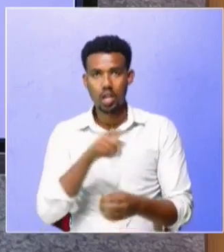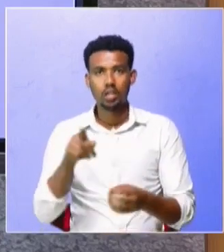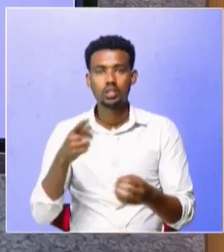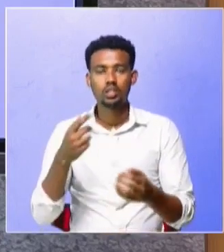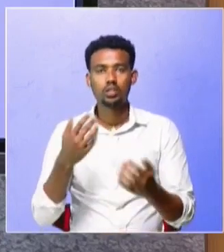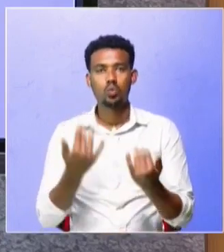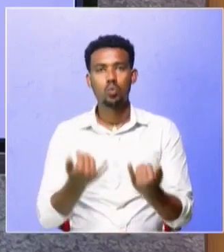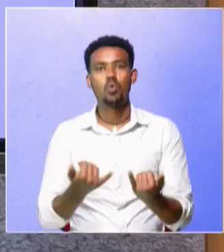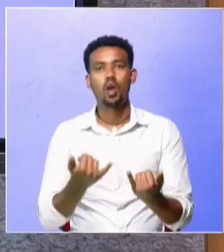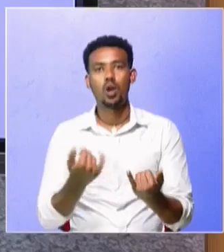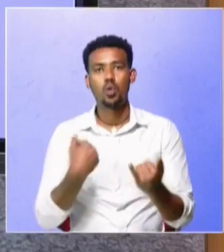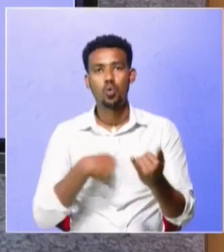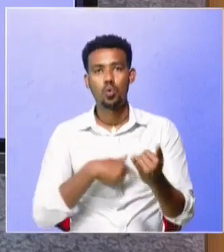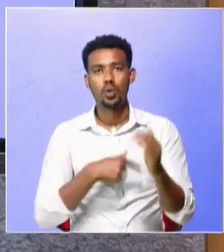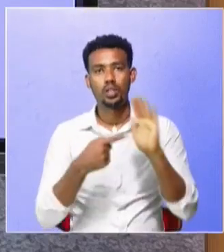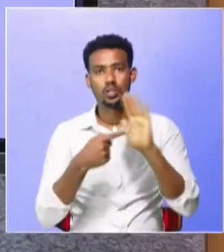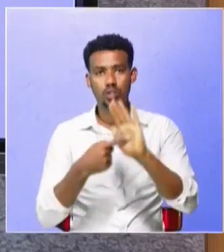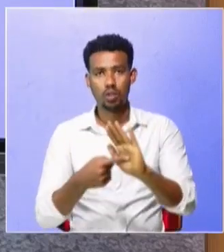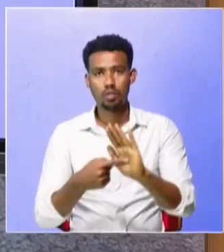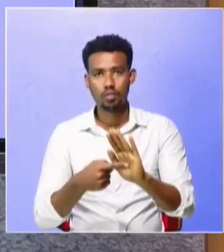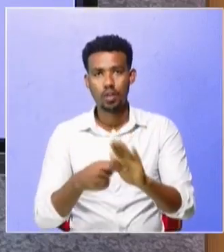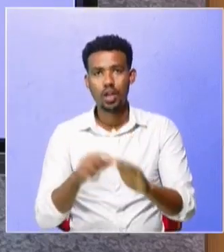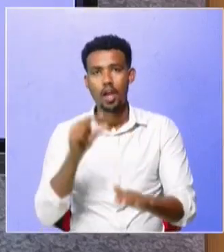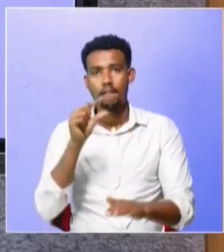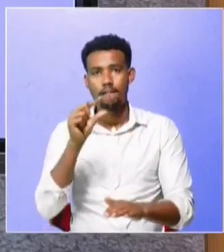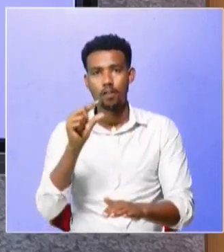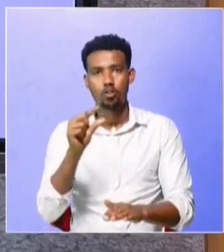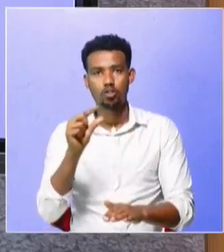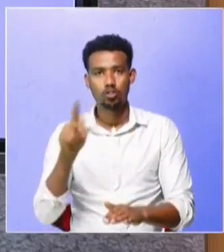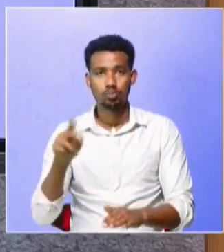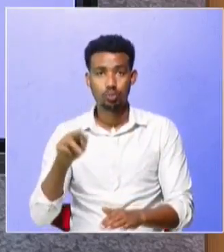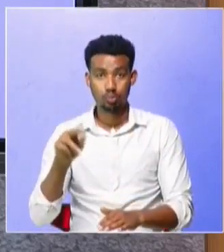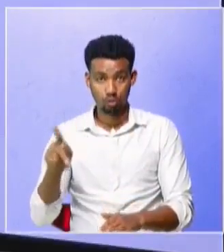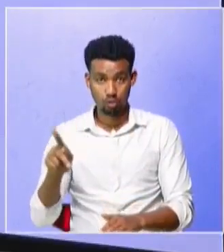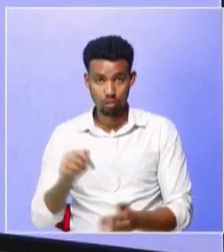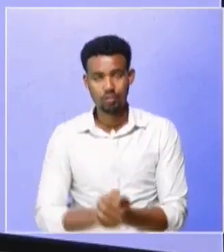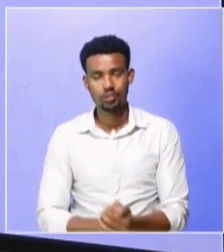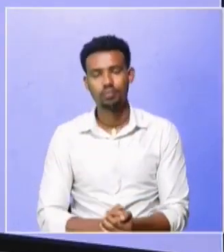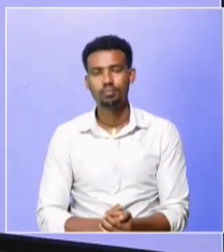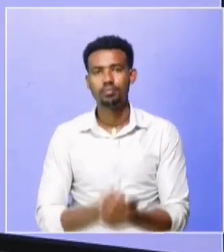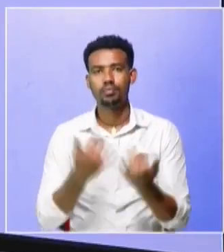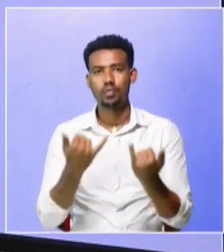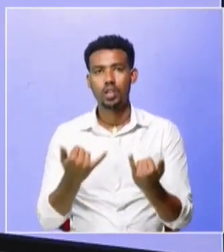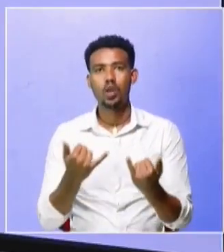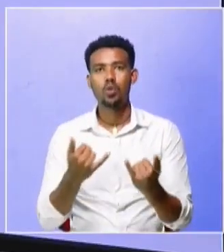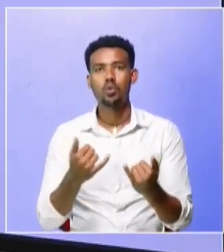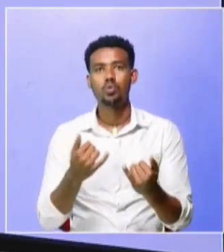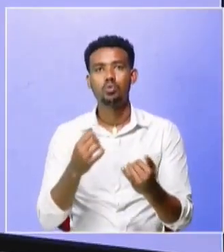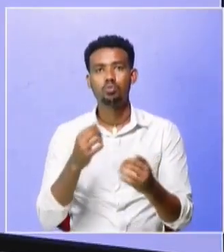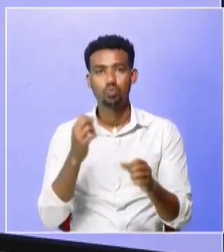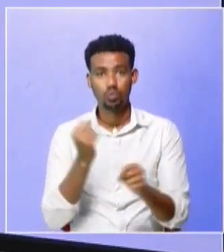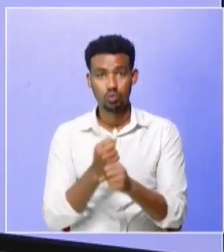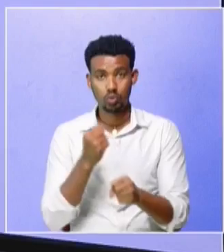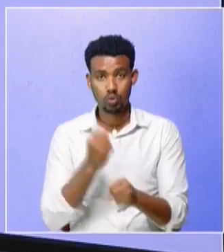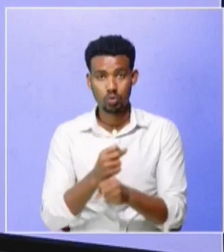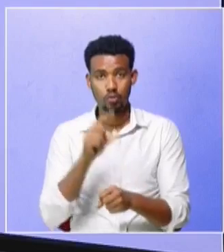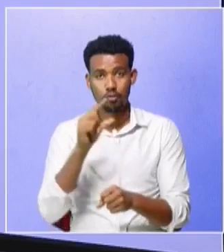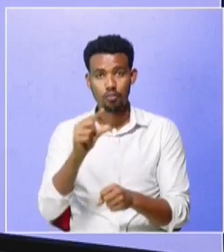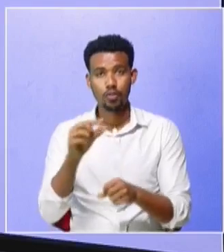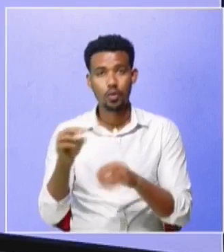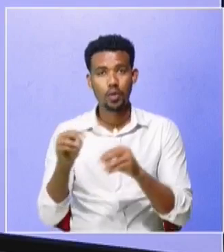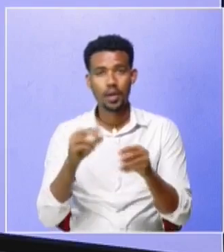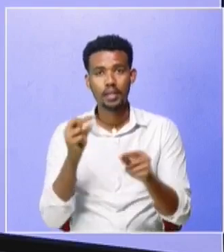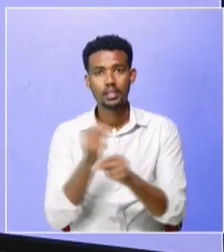we have shown you, or I have shown you a few of them today. So let us do a few exercises and how well you